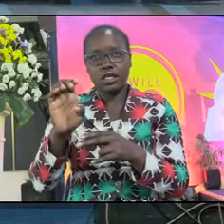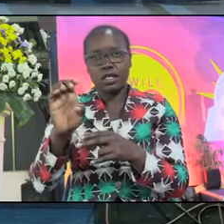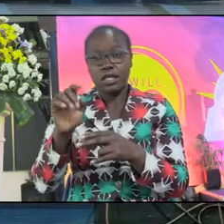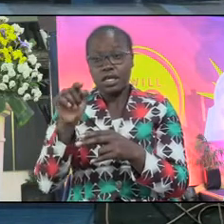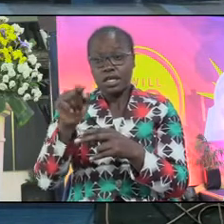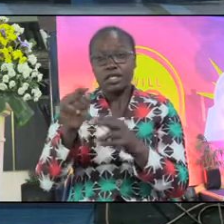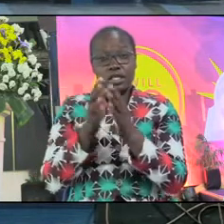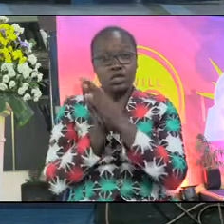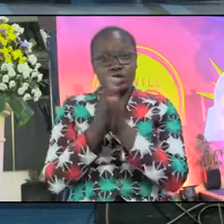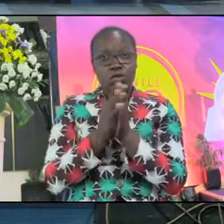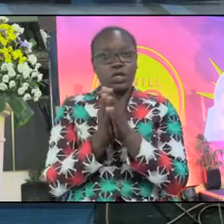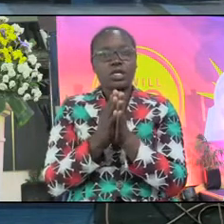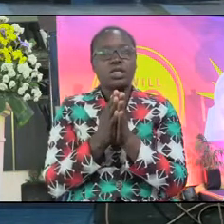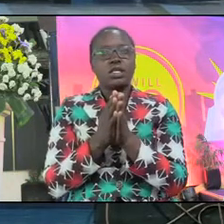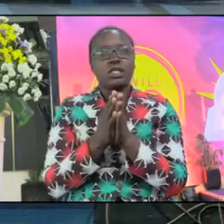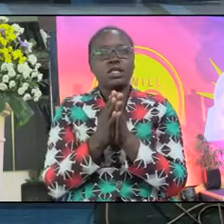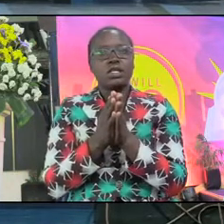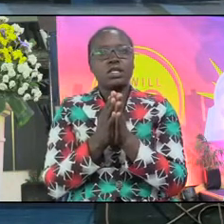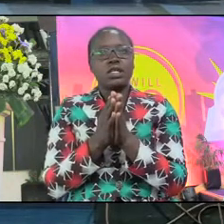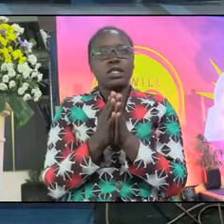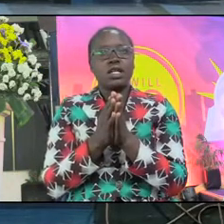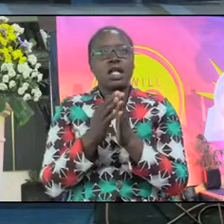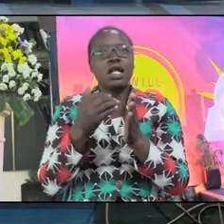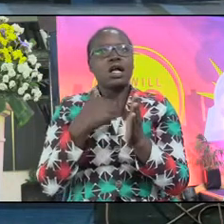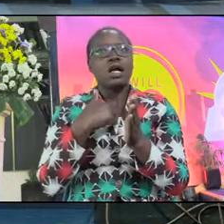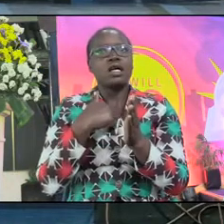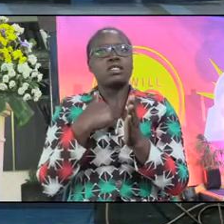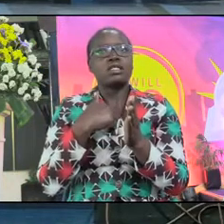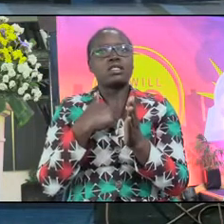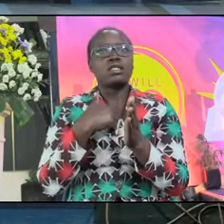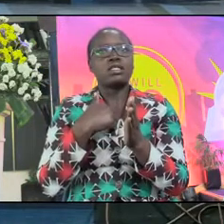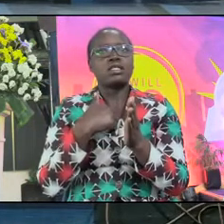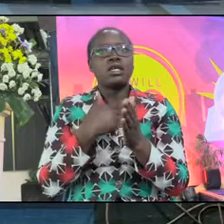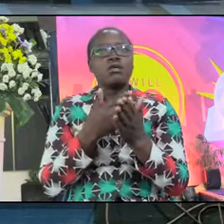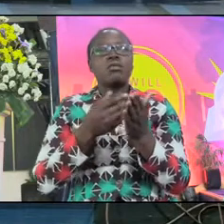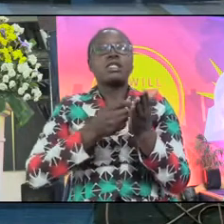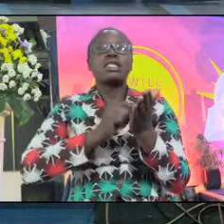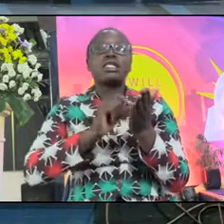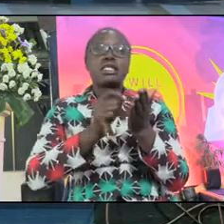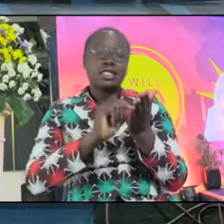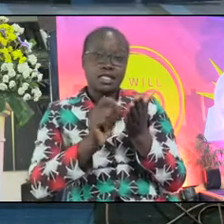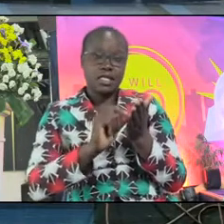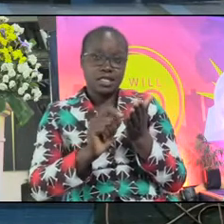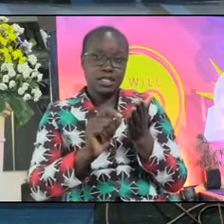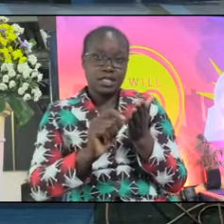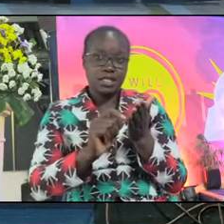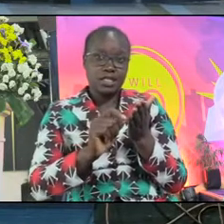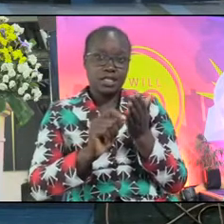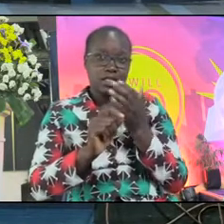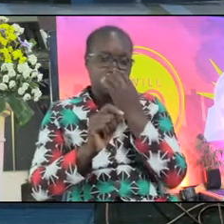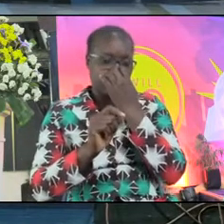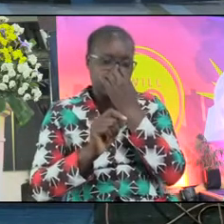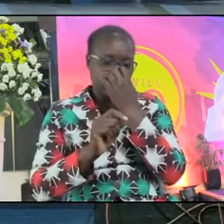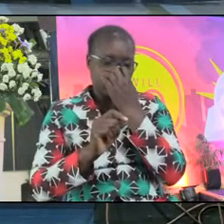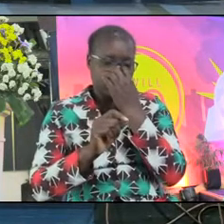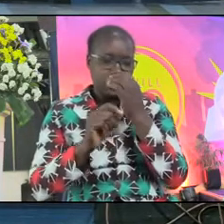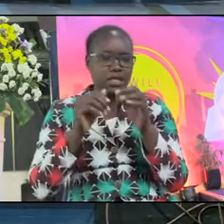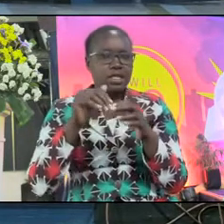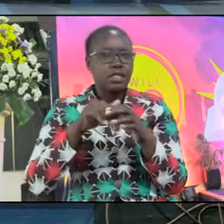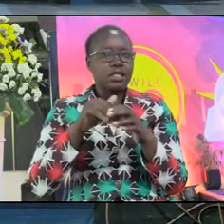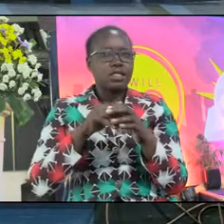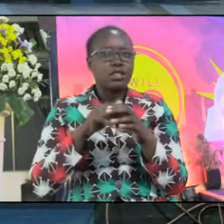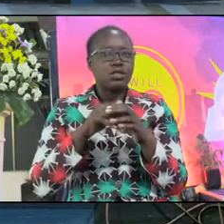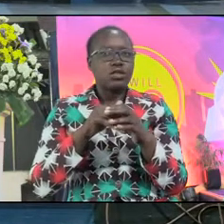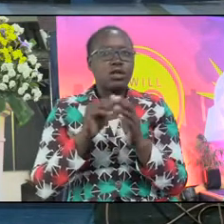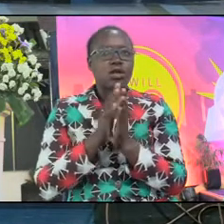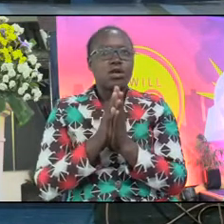Their story has been documented into